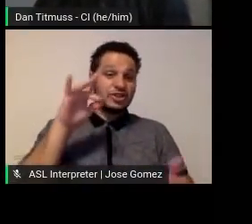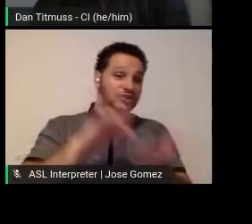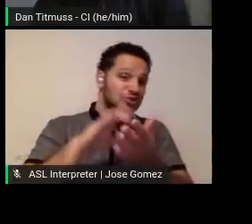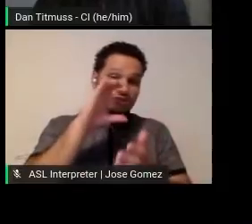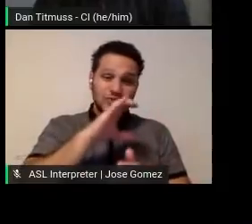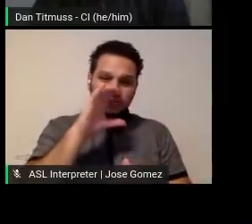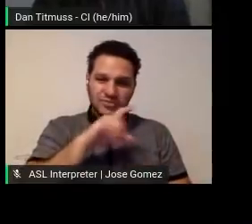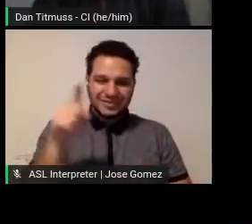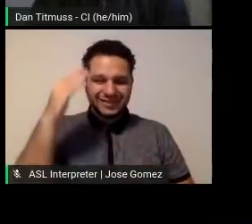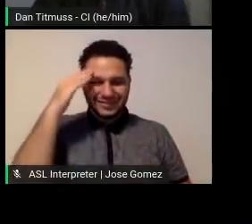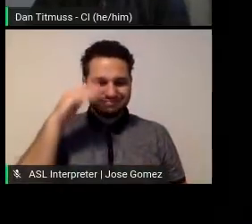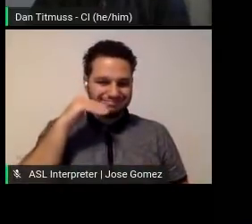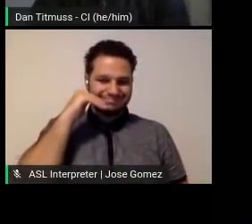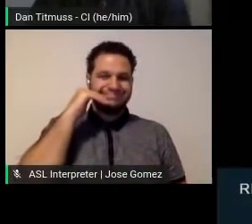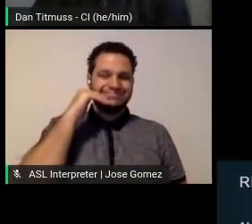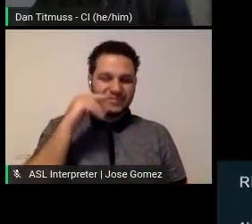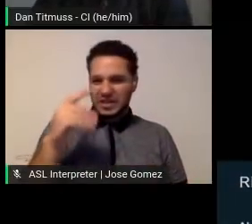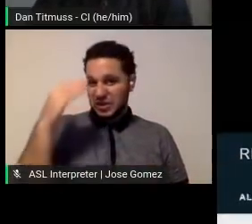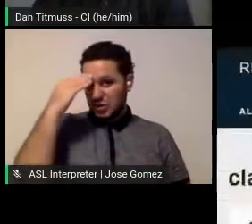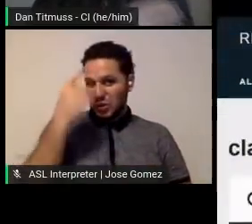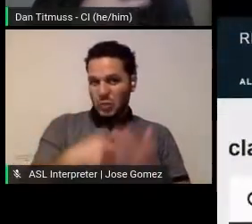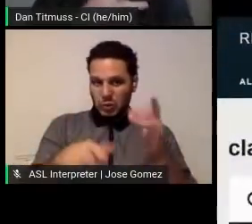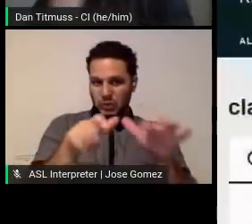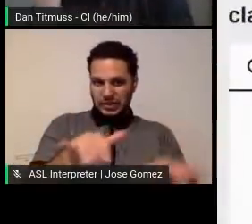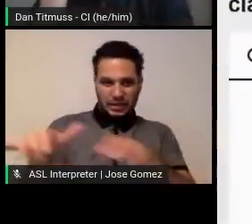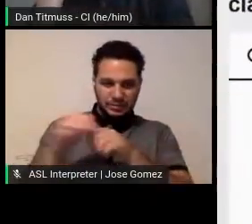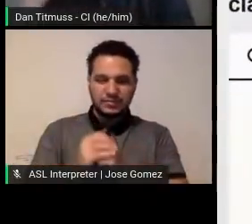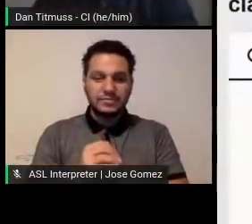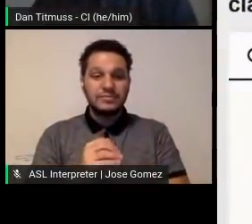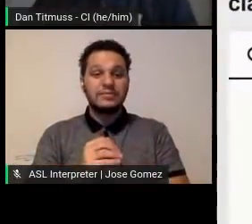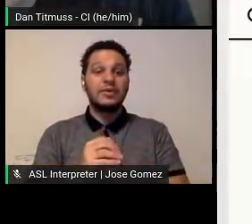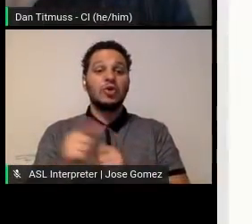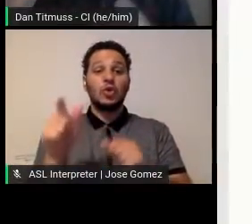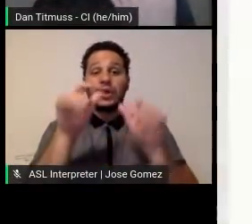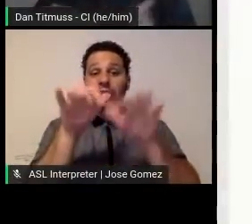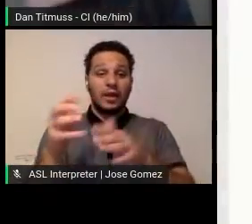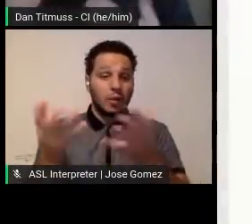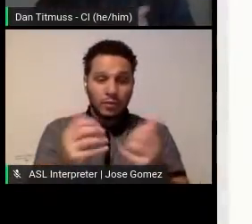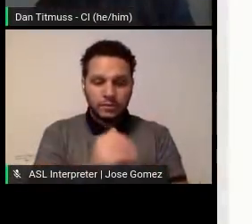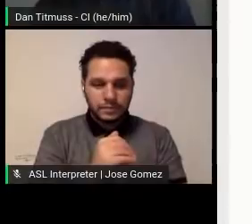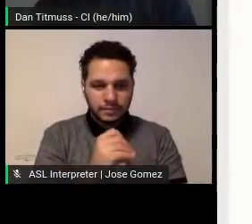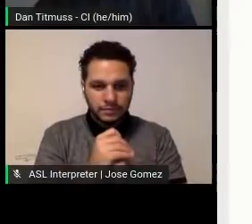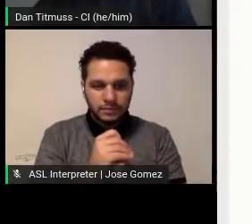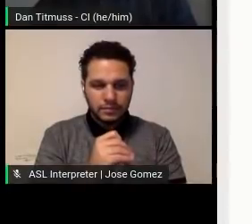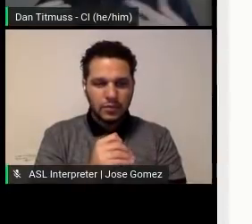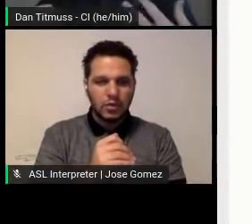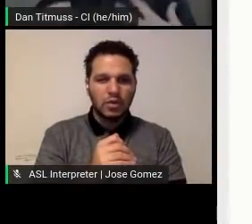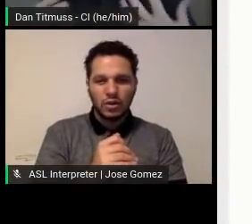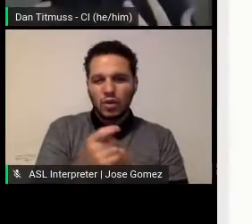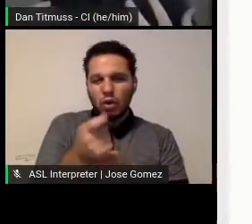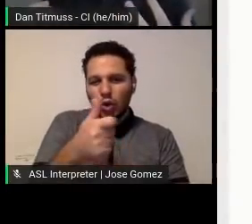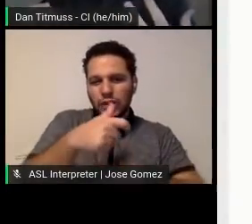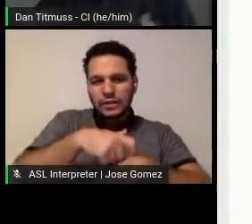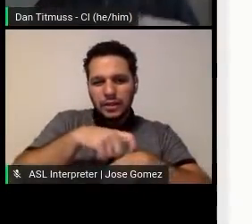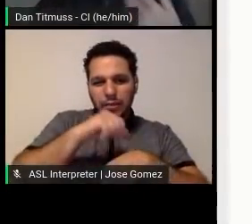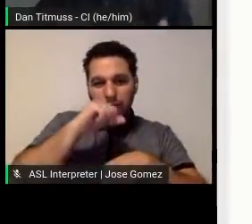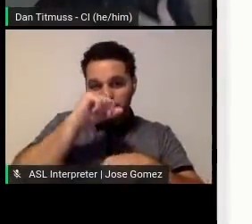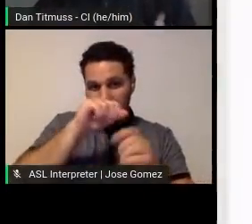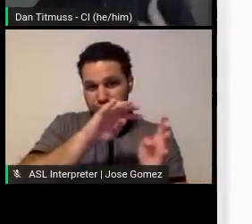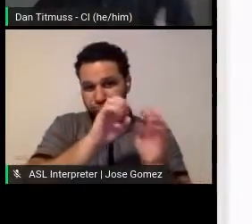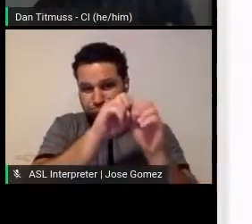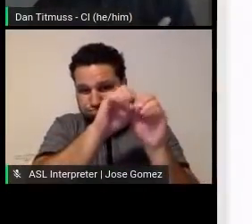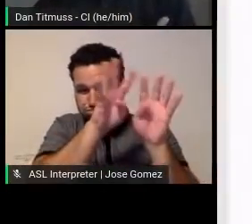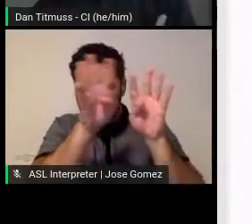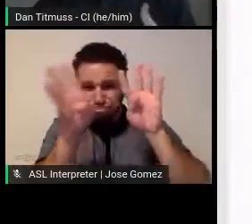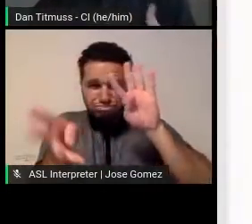He knows, he's smiling. So basically when we click through it waits for a little bit to load, and then it gives you all